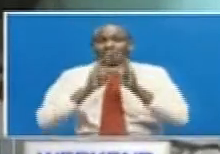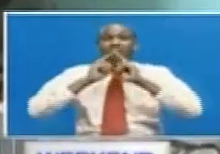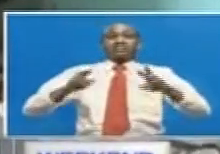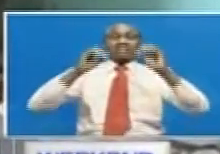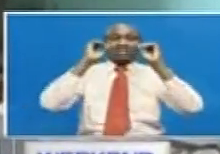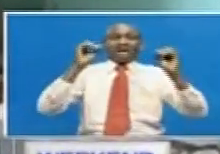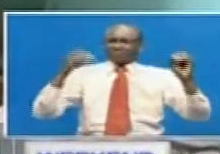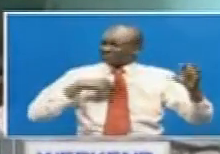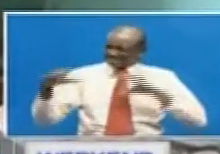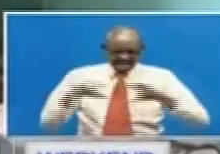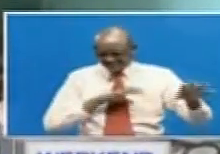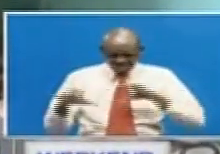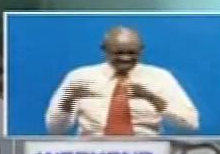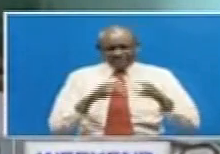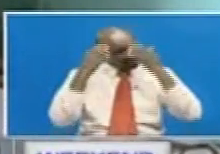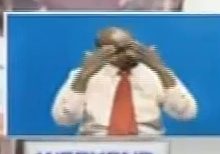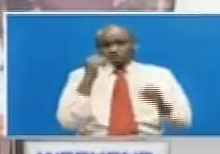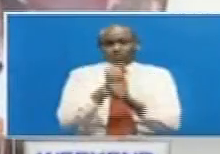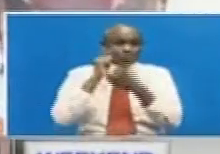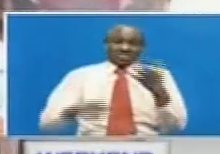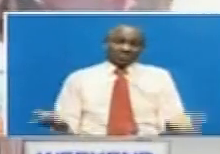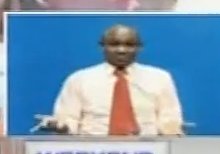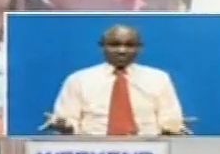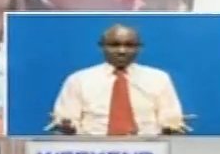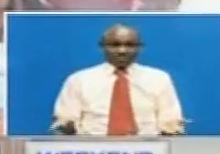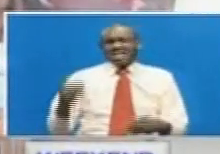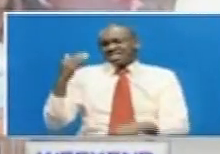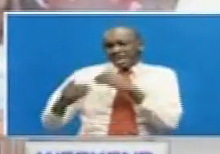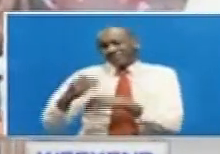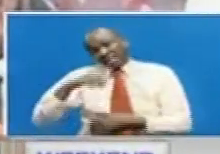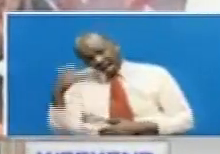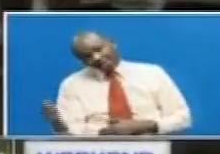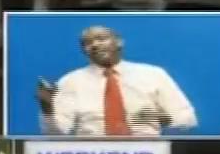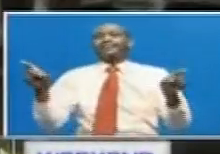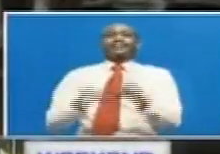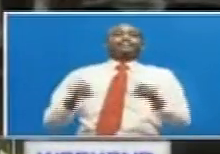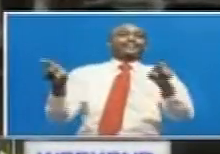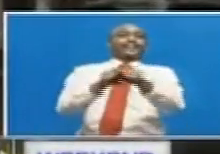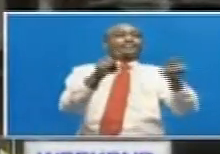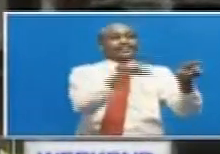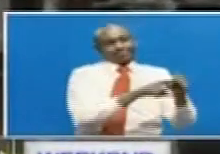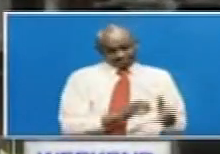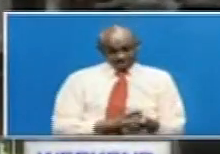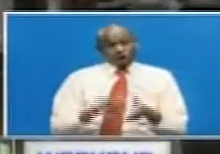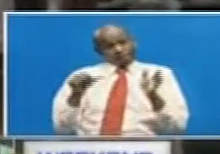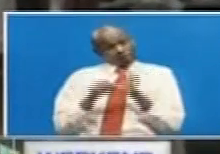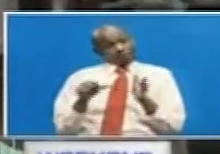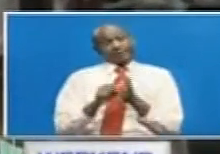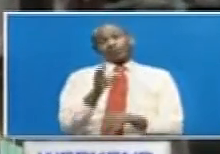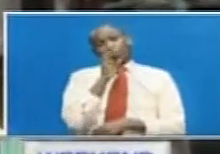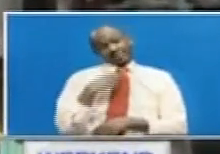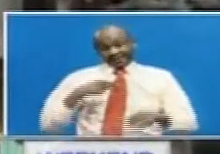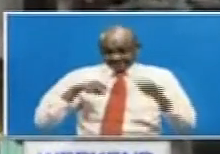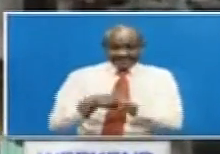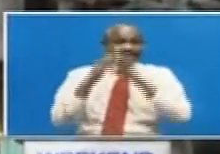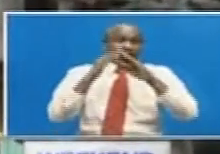yani tumeteseka yani, hata hatujui tufanyeje. Other neighbors, it was no different. Tumepatikana shida ya tatizo la maji,